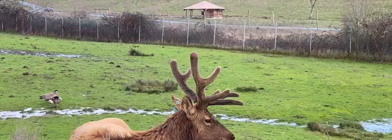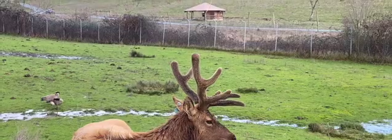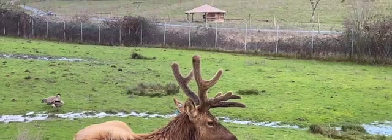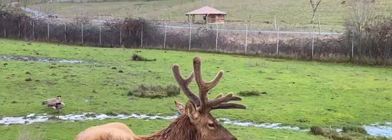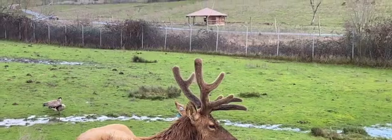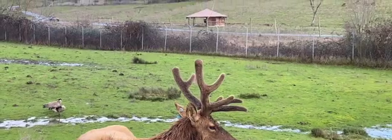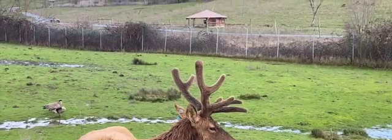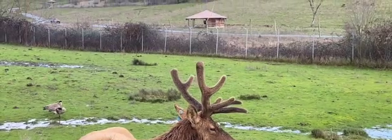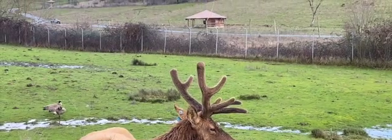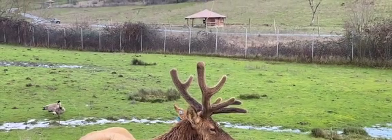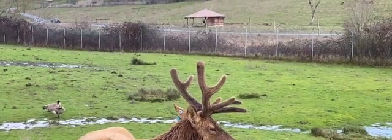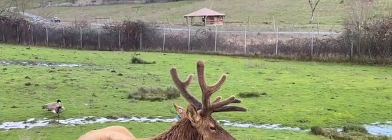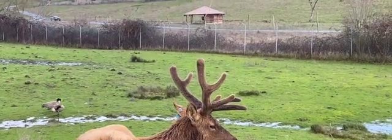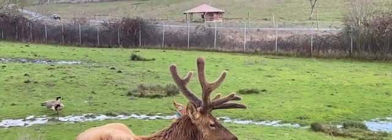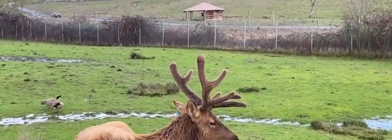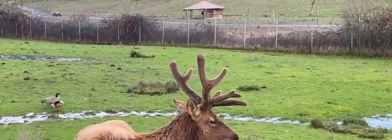There's an elk.